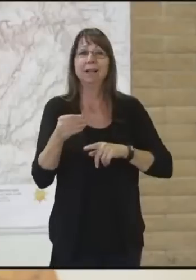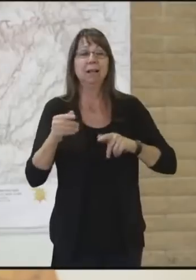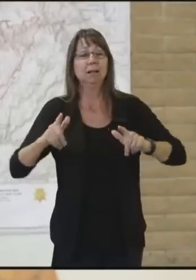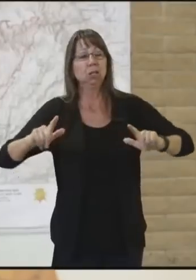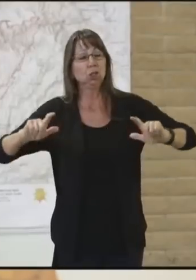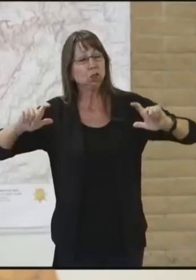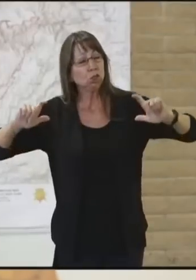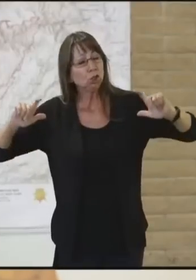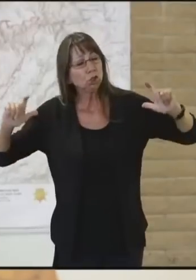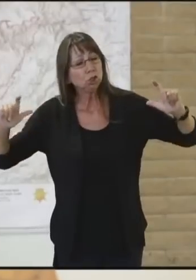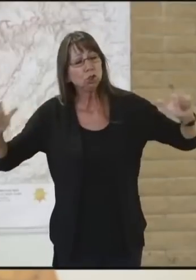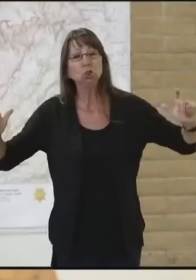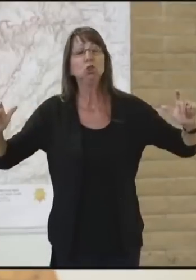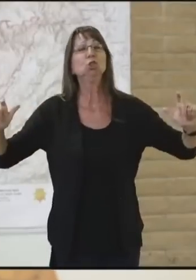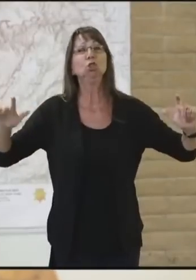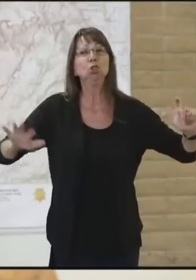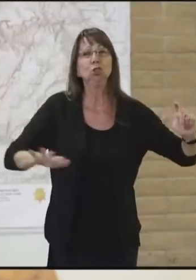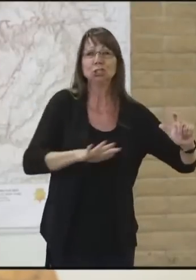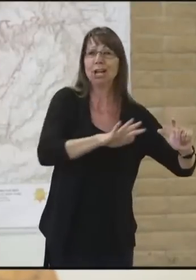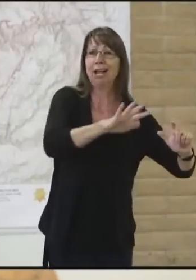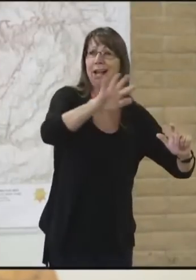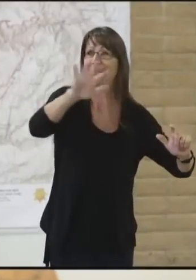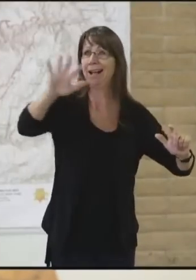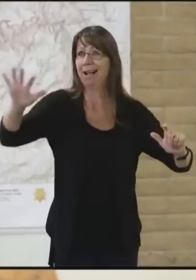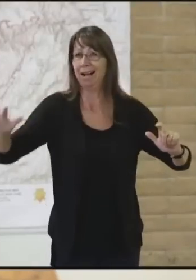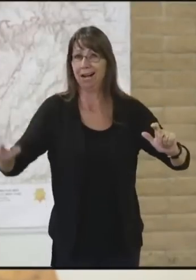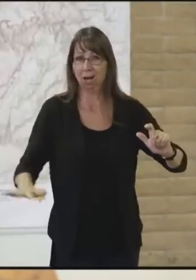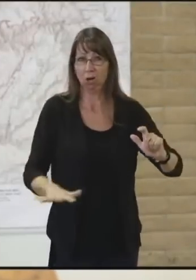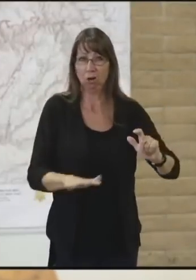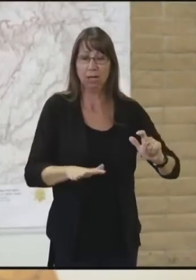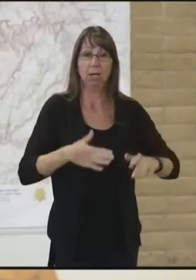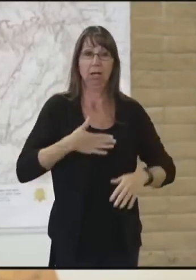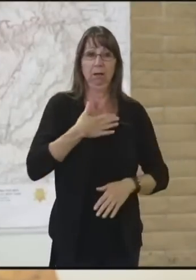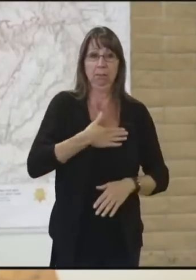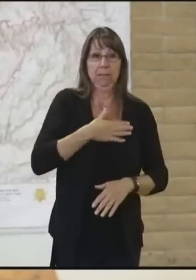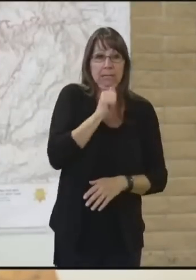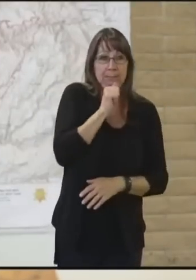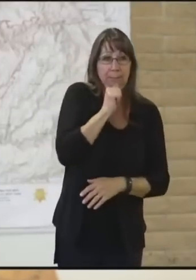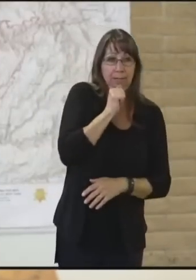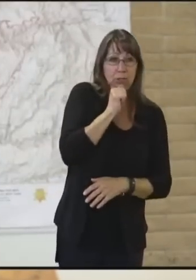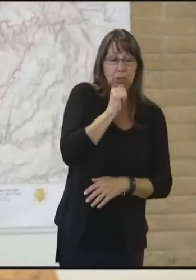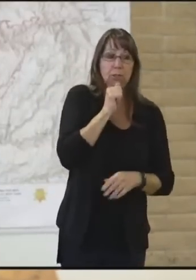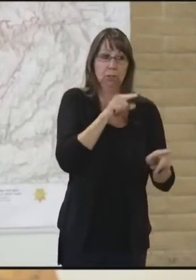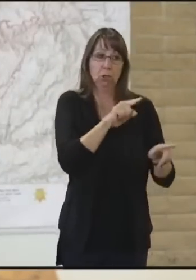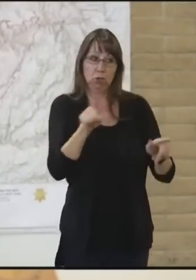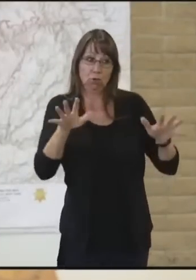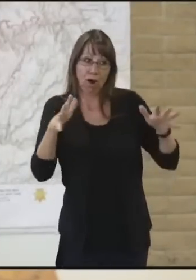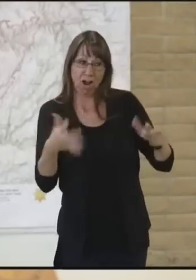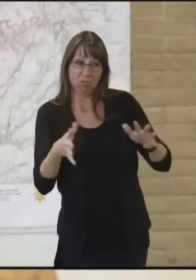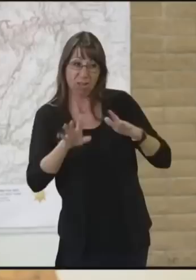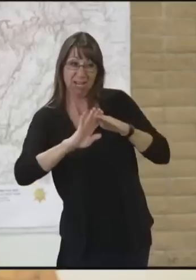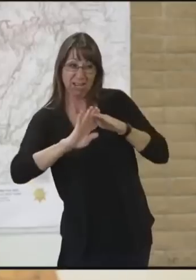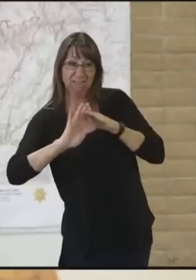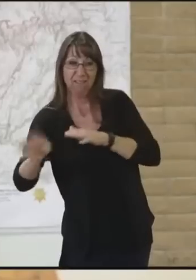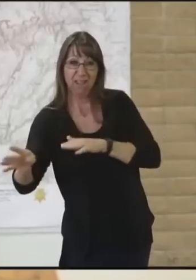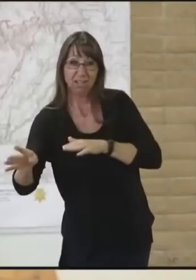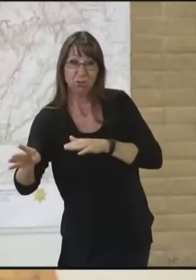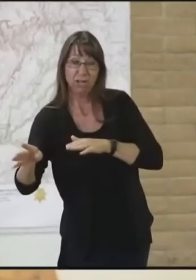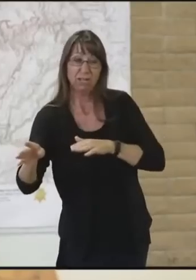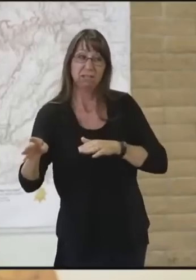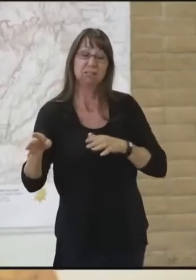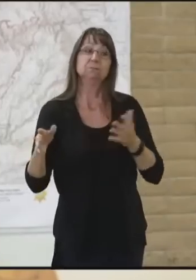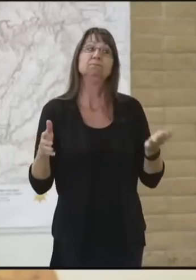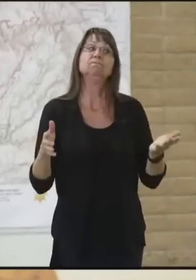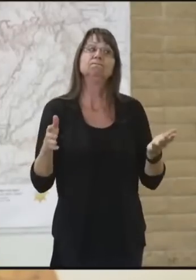a little bit of patience from everyone on those areas that are evacuated, and especially those ones in the evacuation warnings